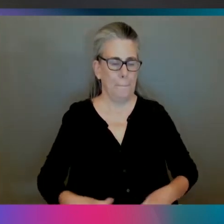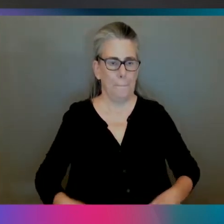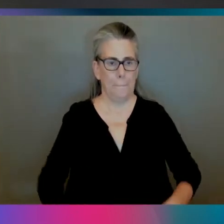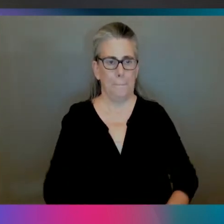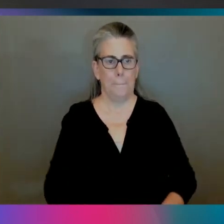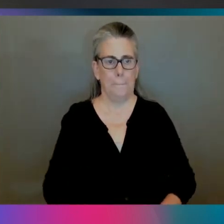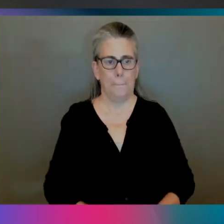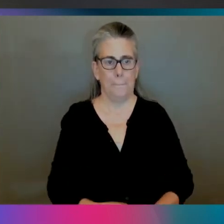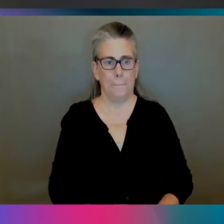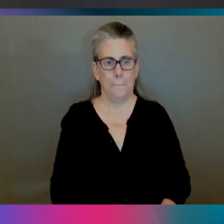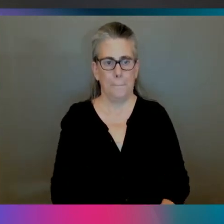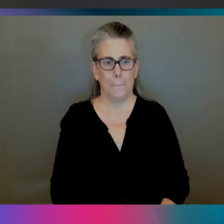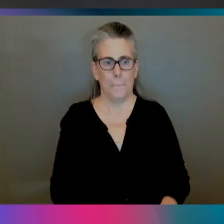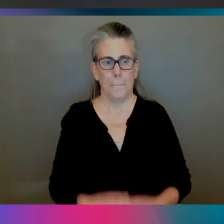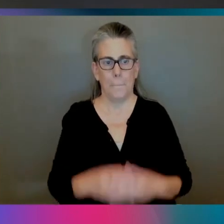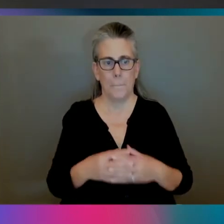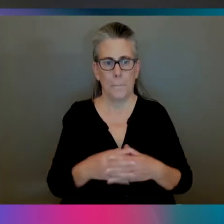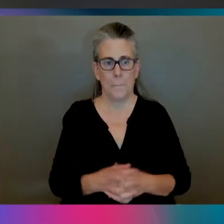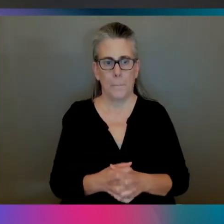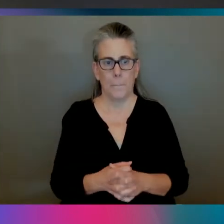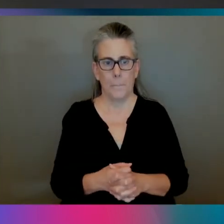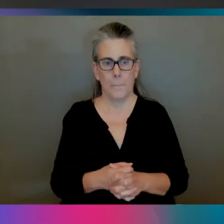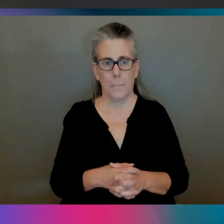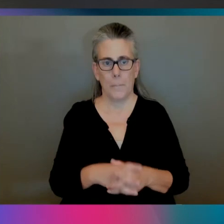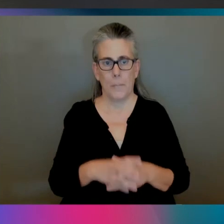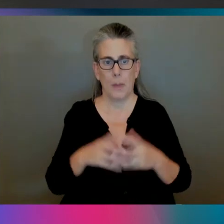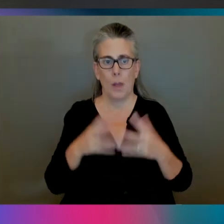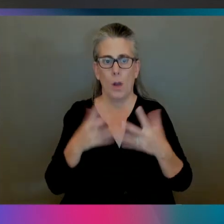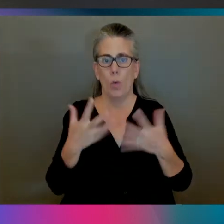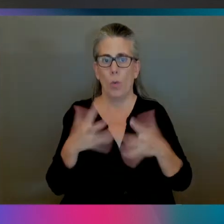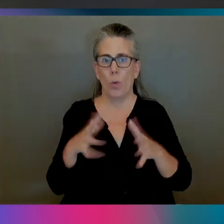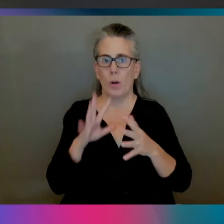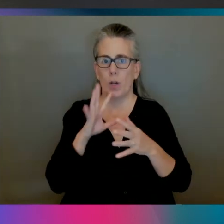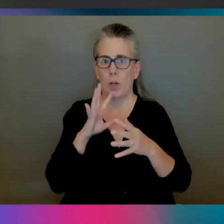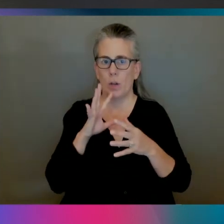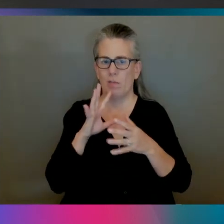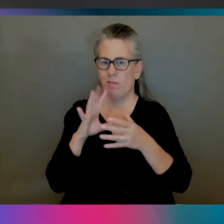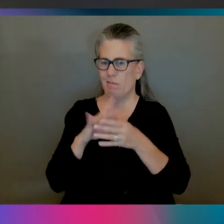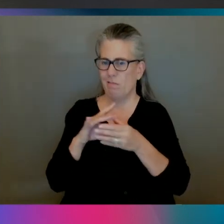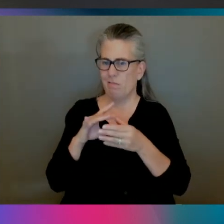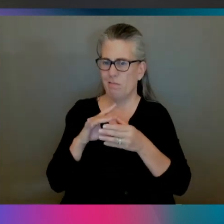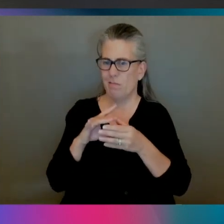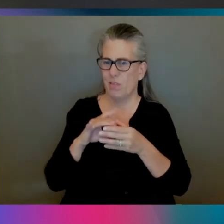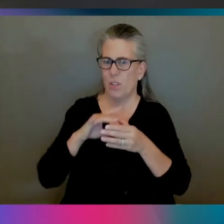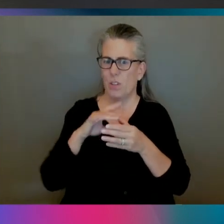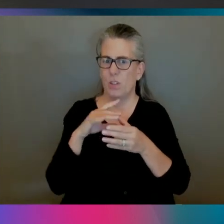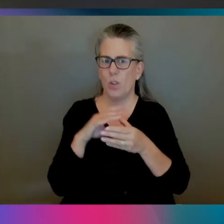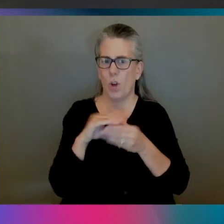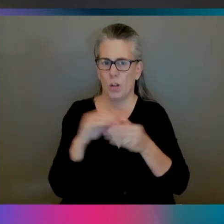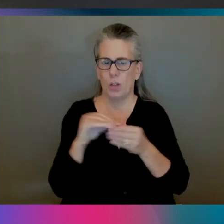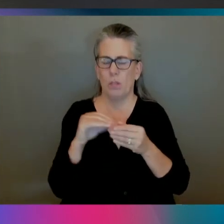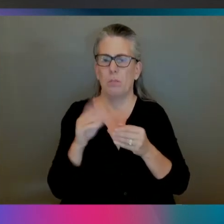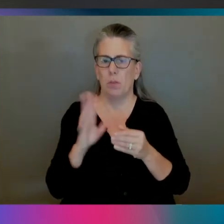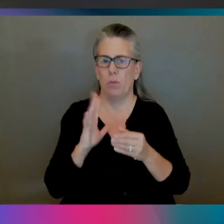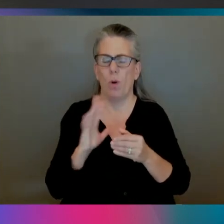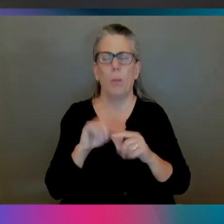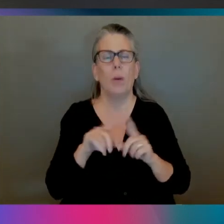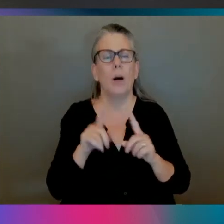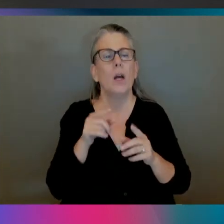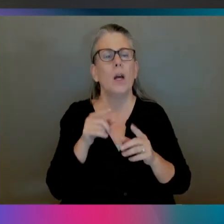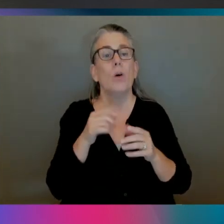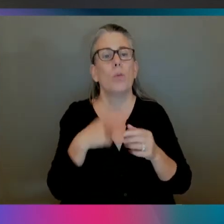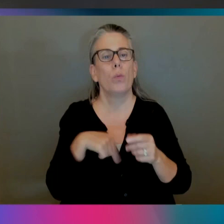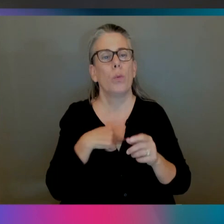cool. So I think we talked about this in one of the episodes here, but what we created was an inference, right? So we created